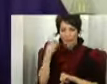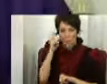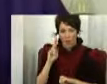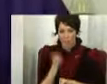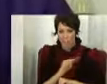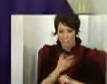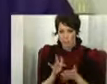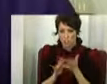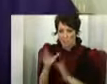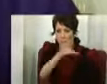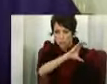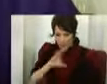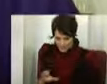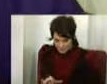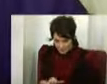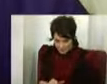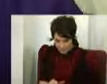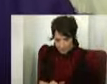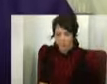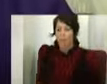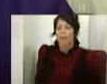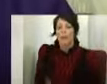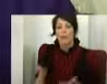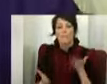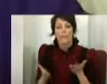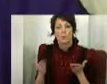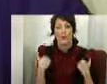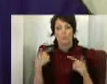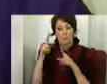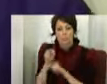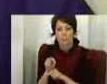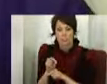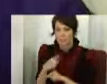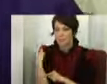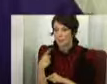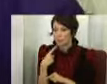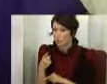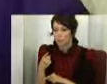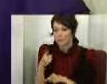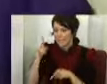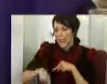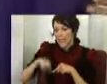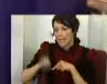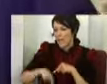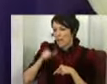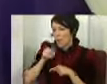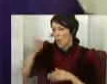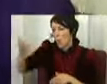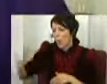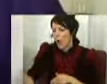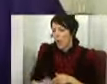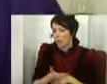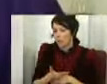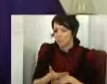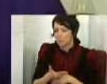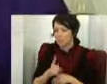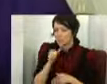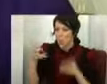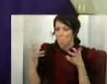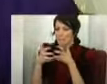the Christ. So maybe you come from a tradition where you've been told you're not welcome unless you have fit some kind of